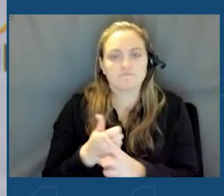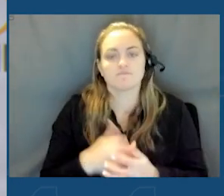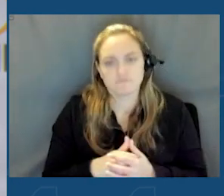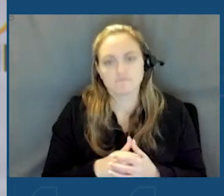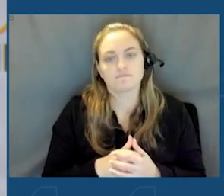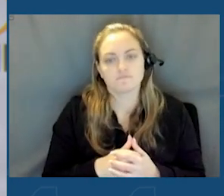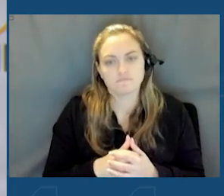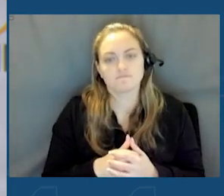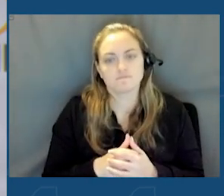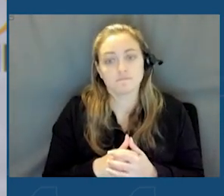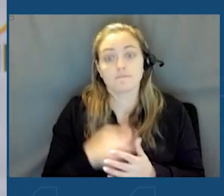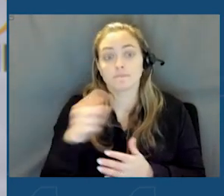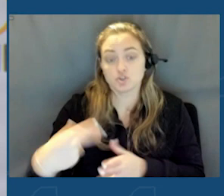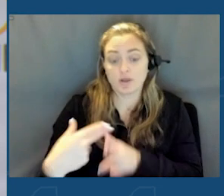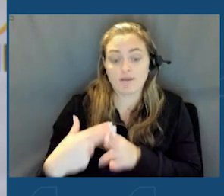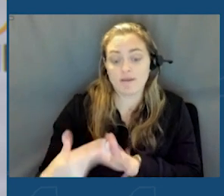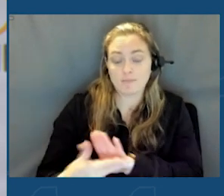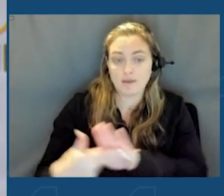And she named it the